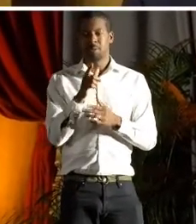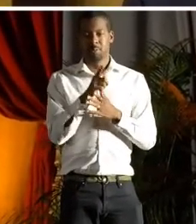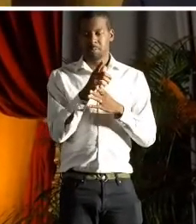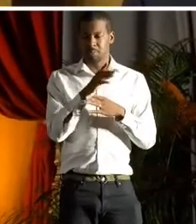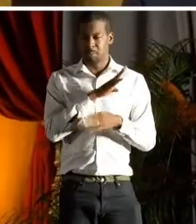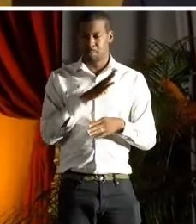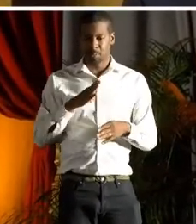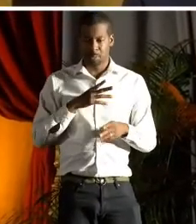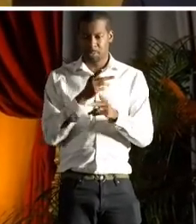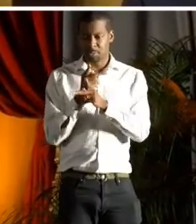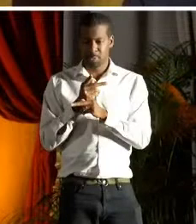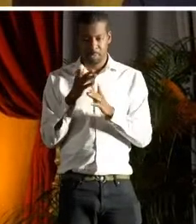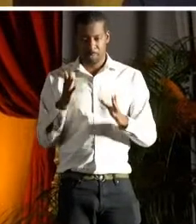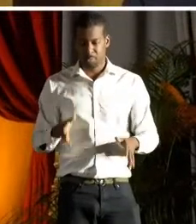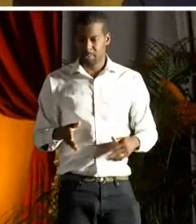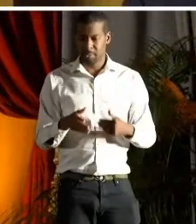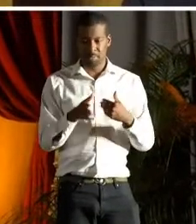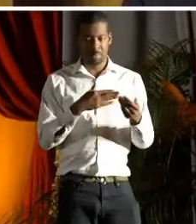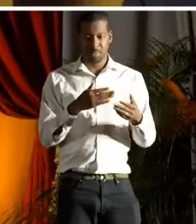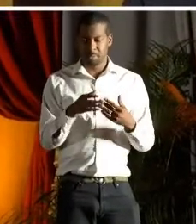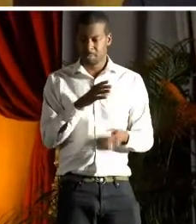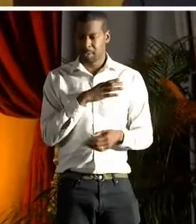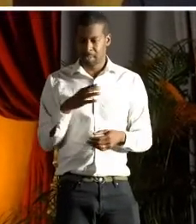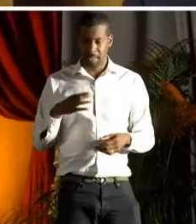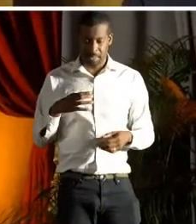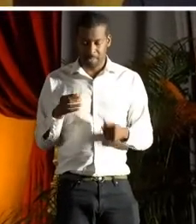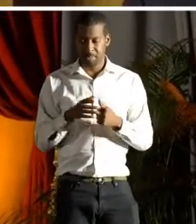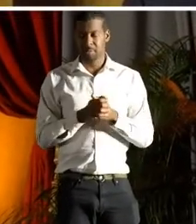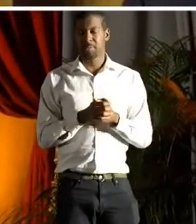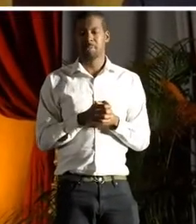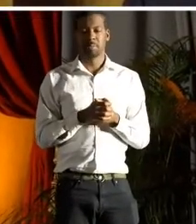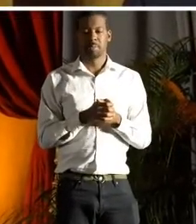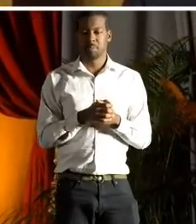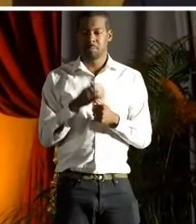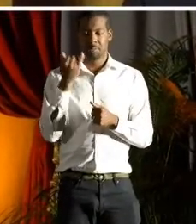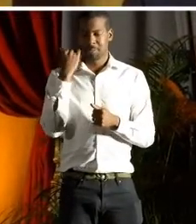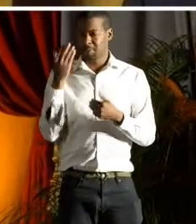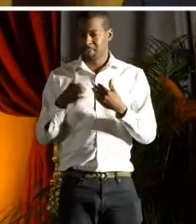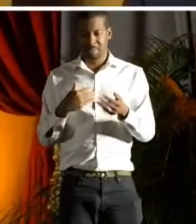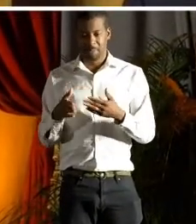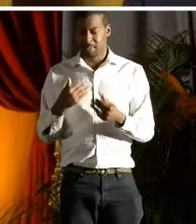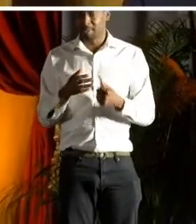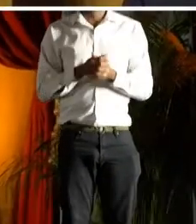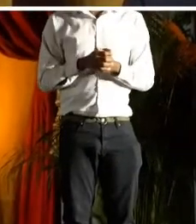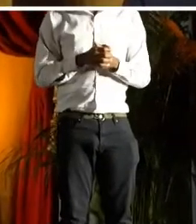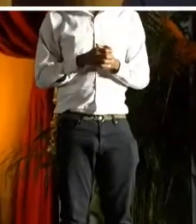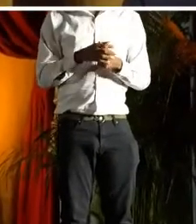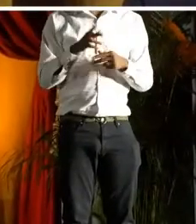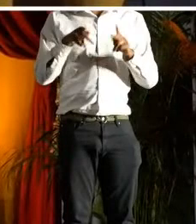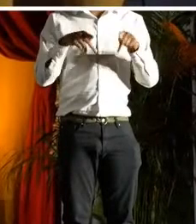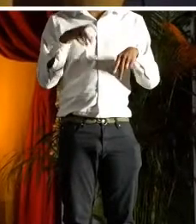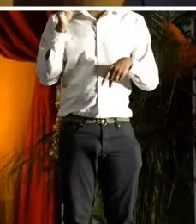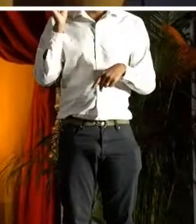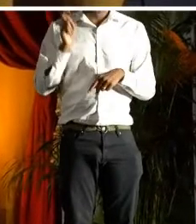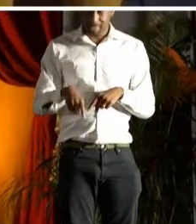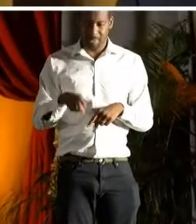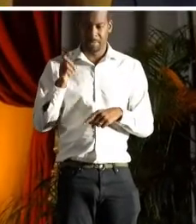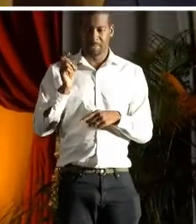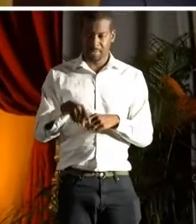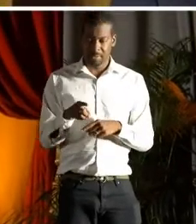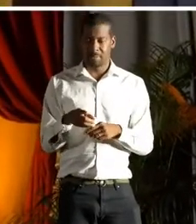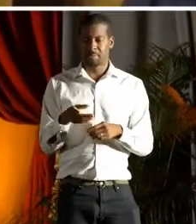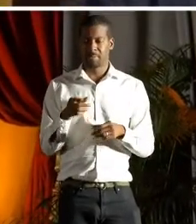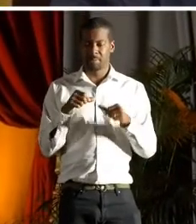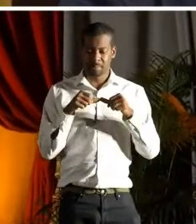supervisors, if it's aldermen, if it's city council, if it's the dog catcher. Our people need to be, we have got to keep